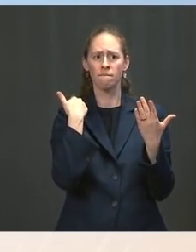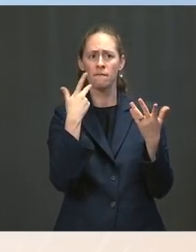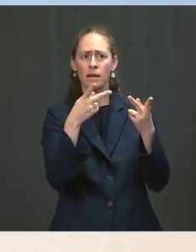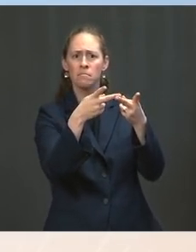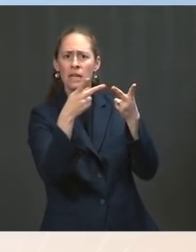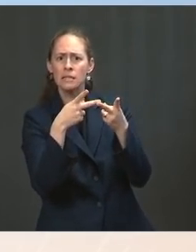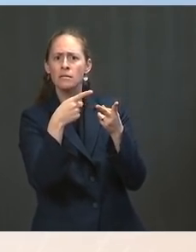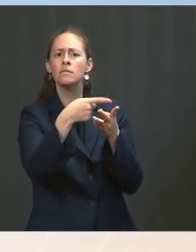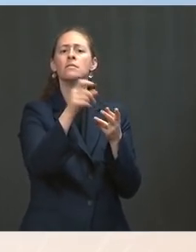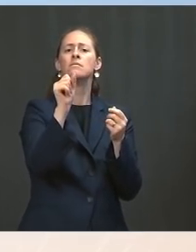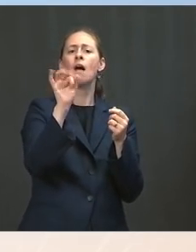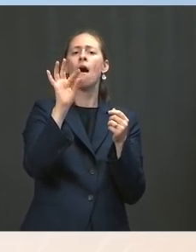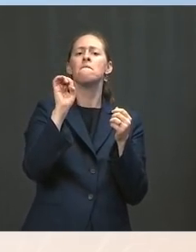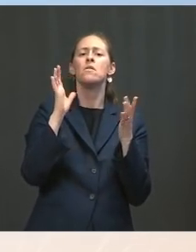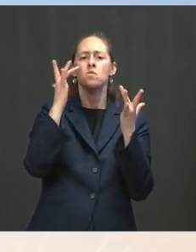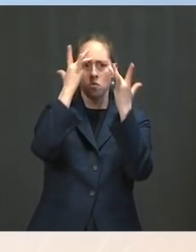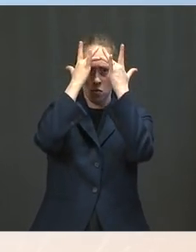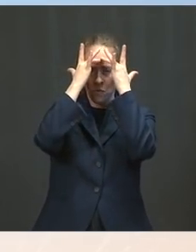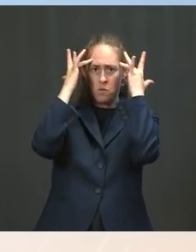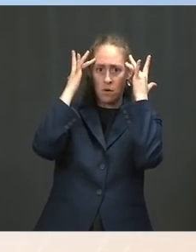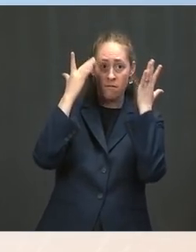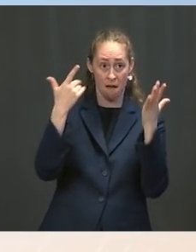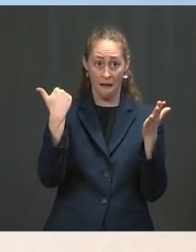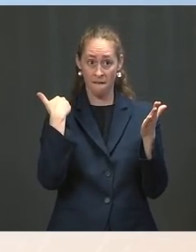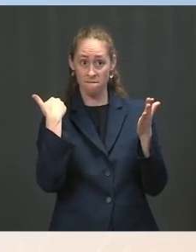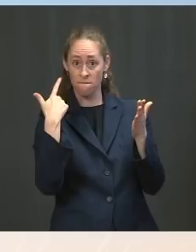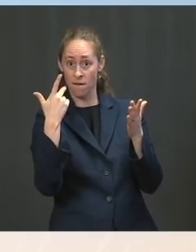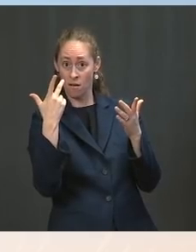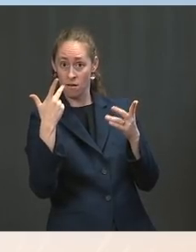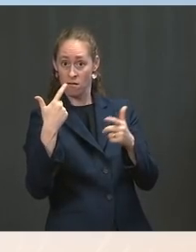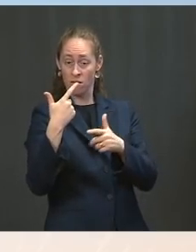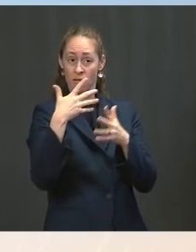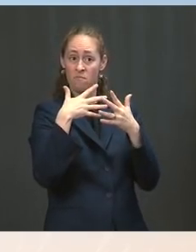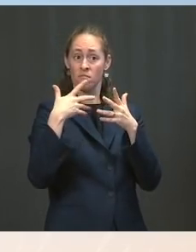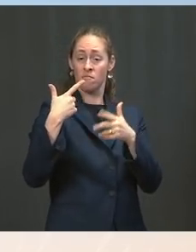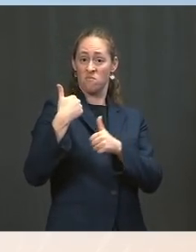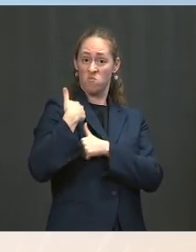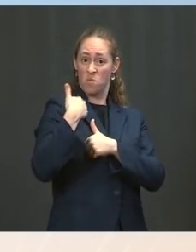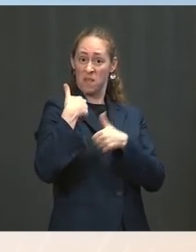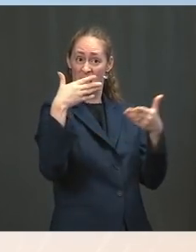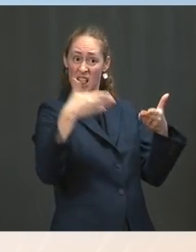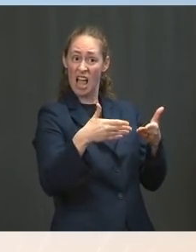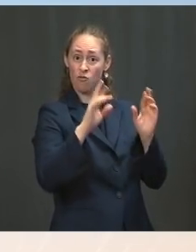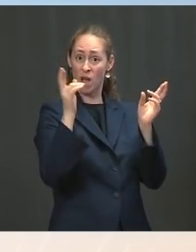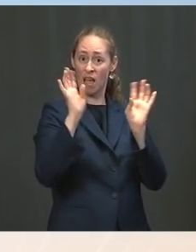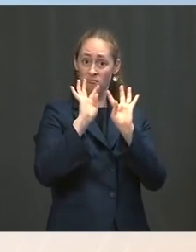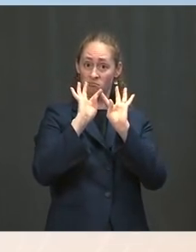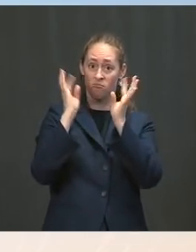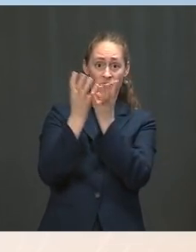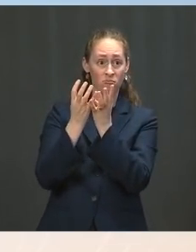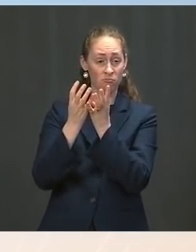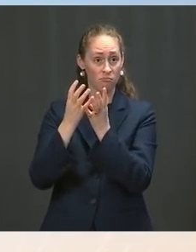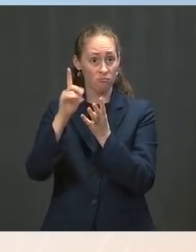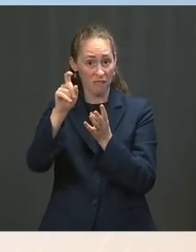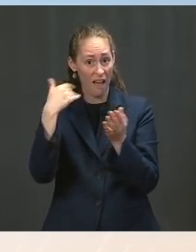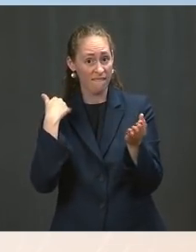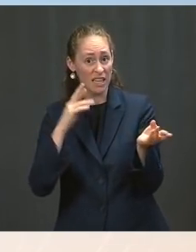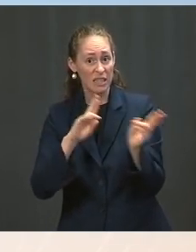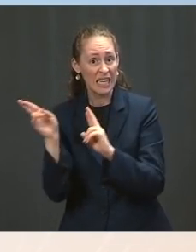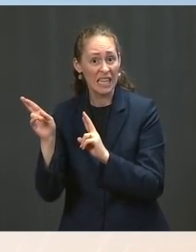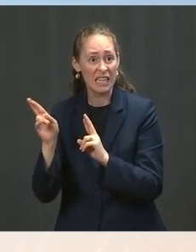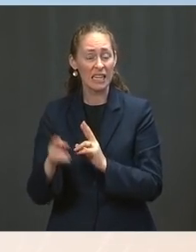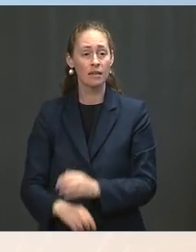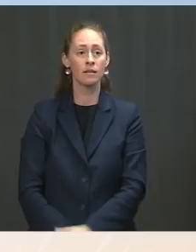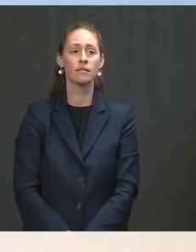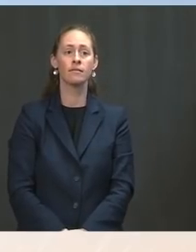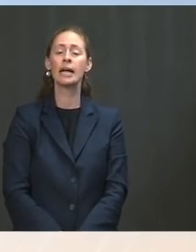now? American troops are not operating outside the perimeter of the airport. What has happened is through these military channels of communication with the